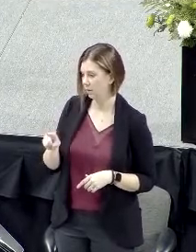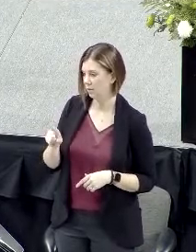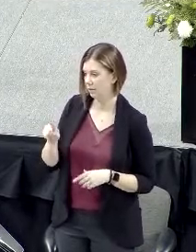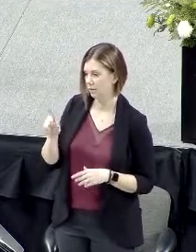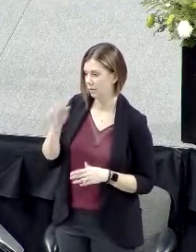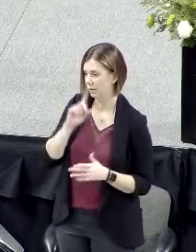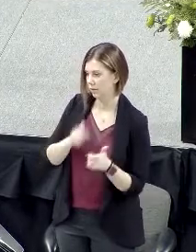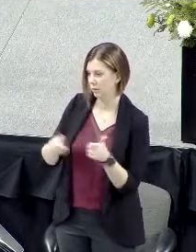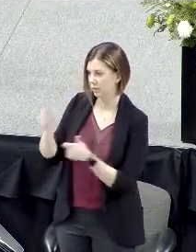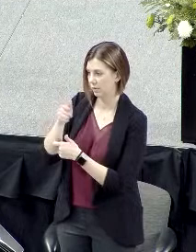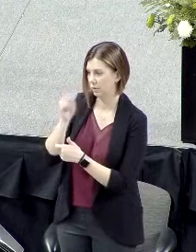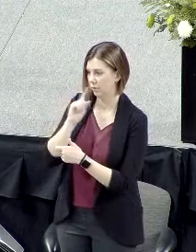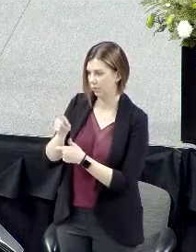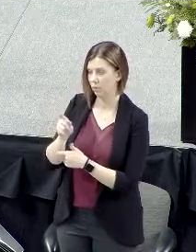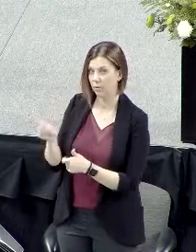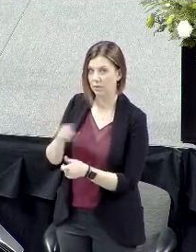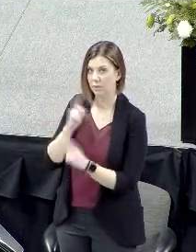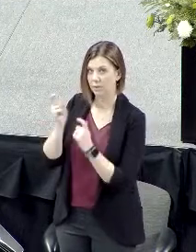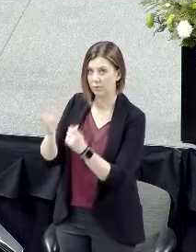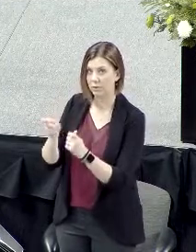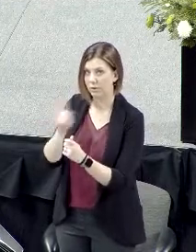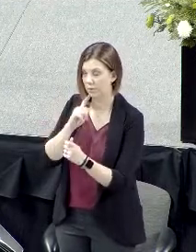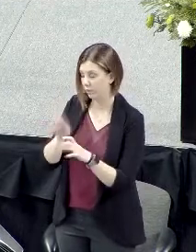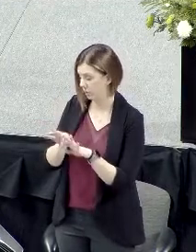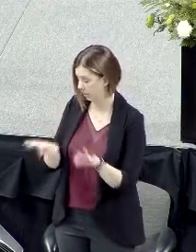the conferring of degrees.